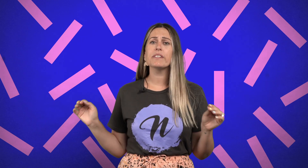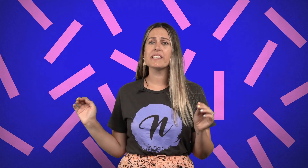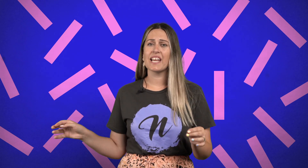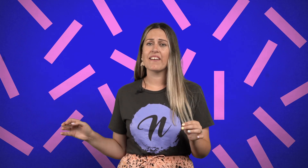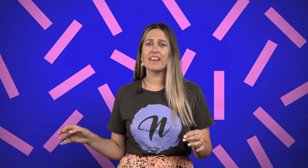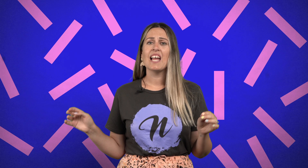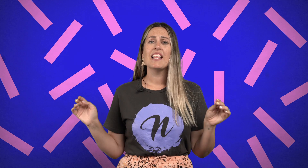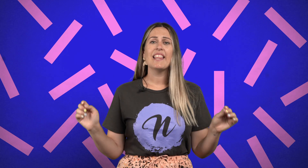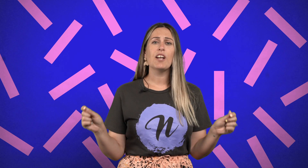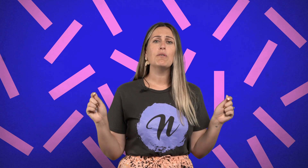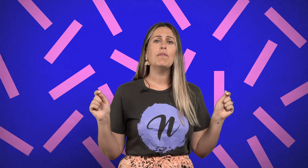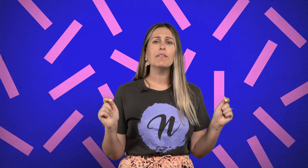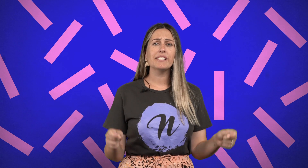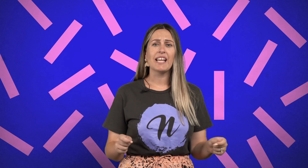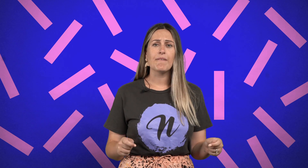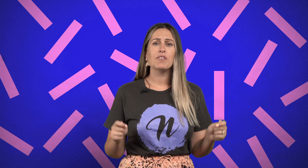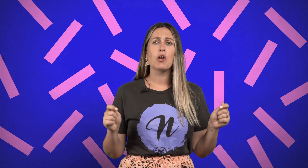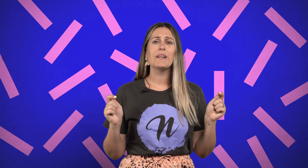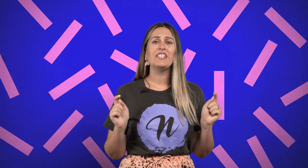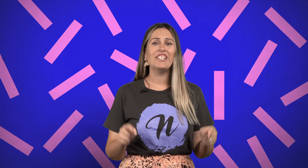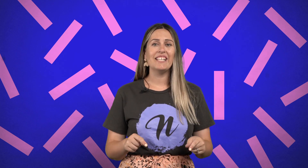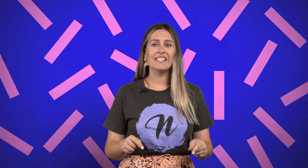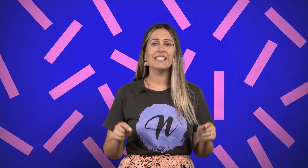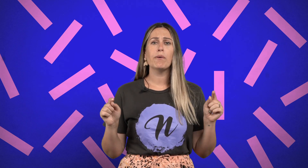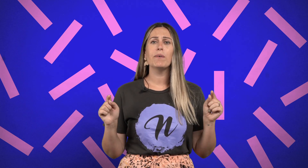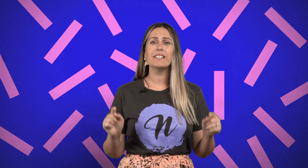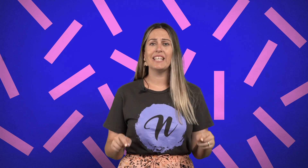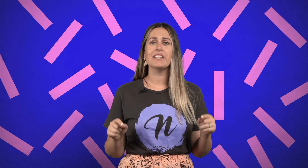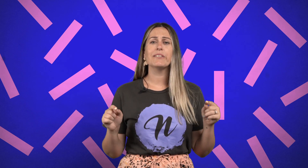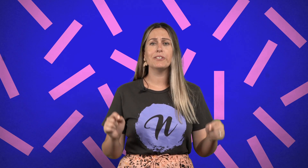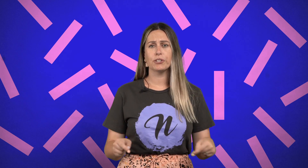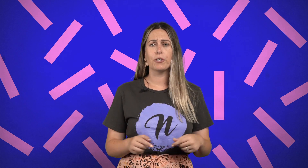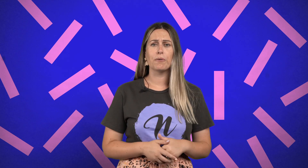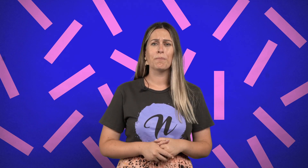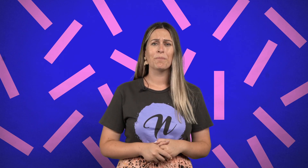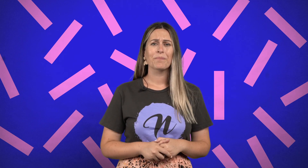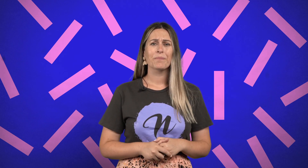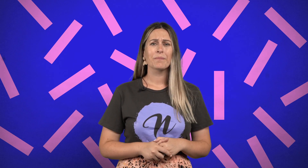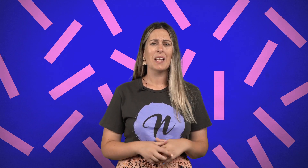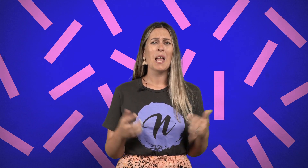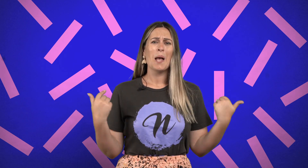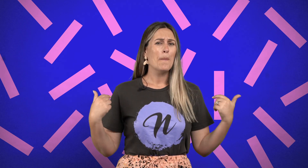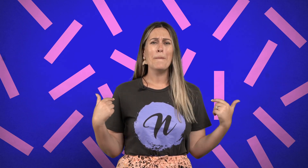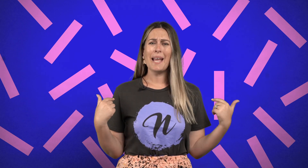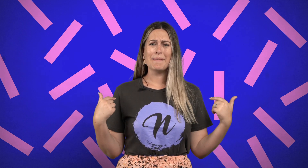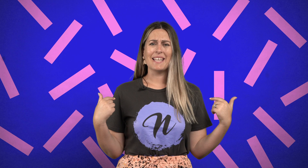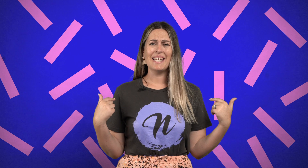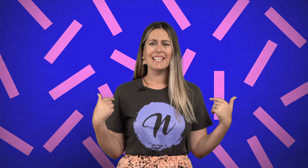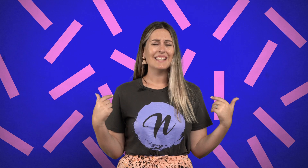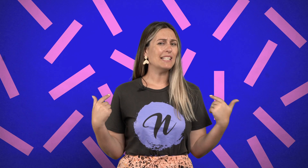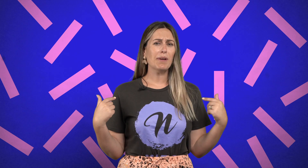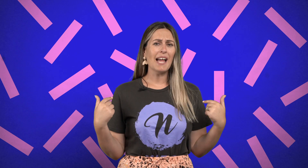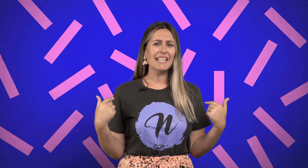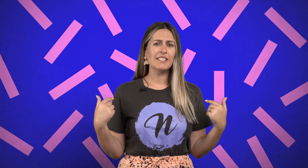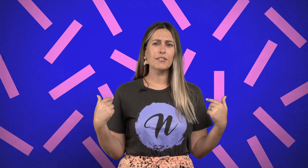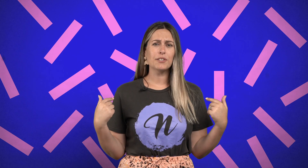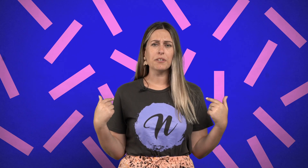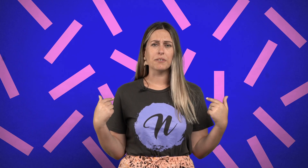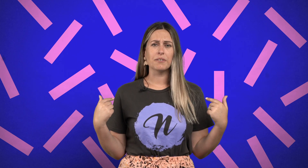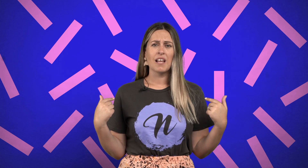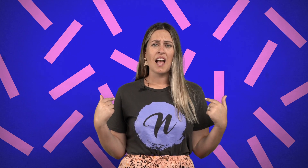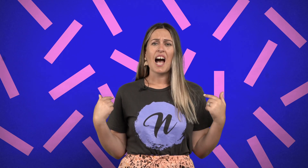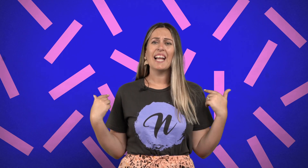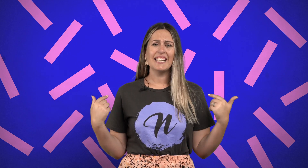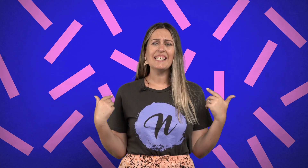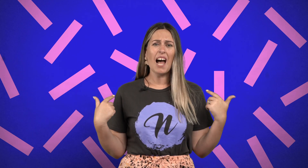storm looked scary, they could feel safe knowing Jesus was in control. Maybe that's what I need to do